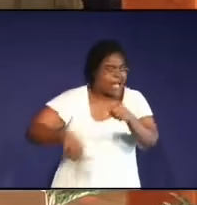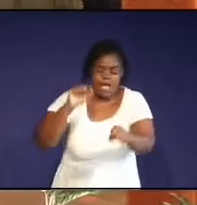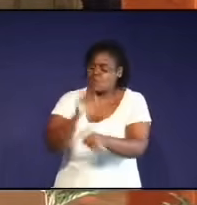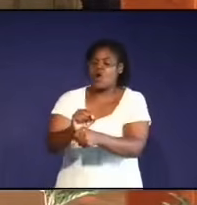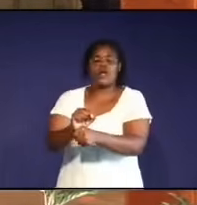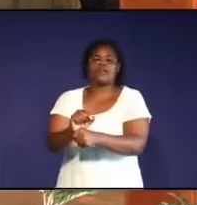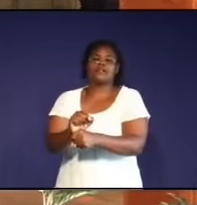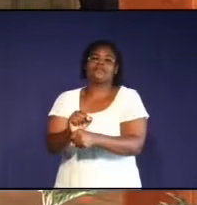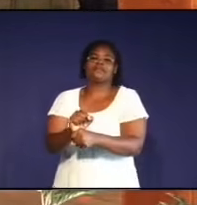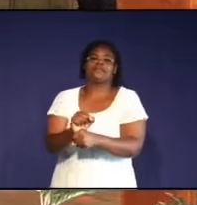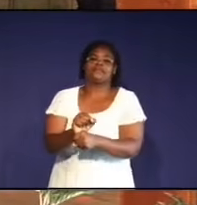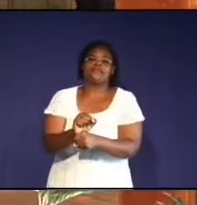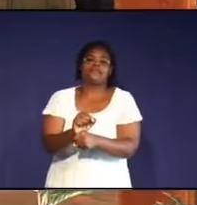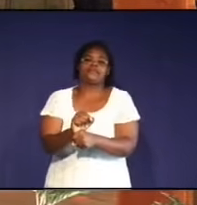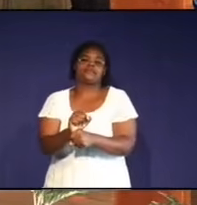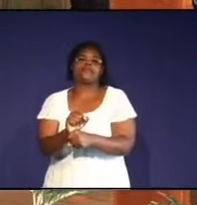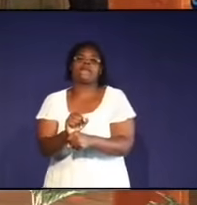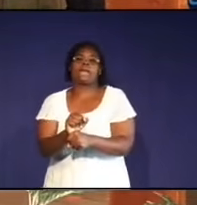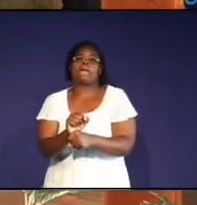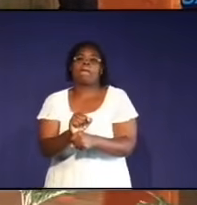child.